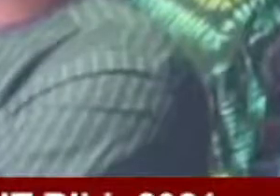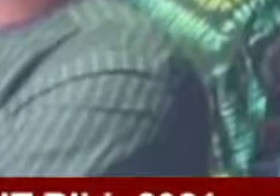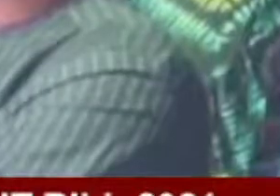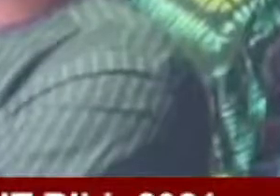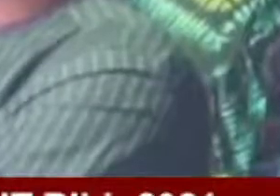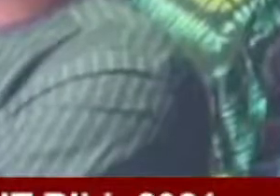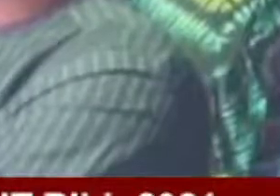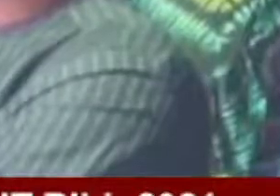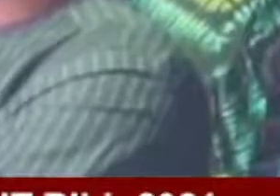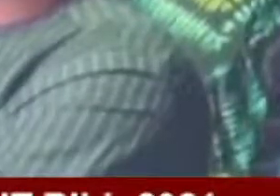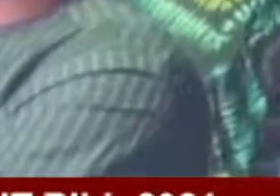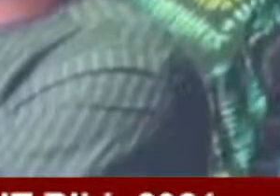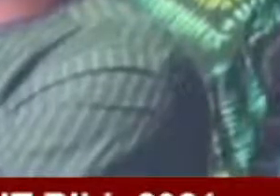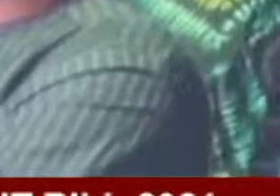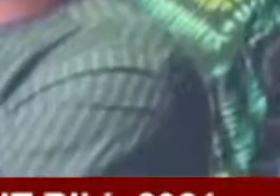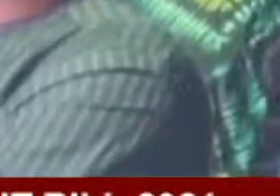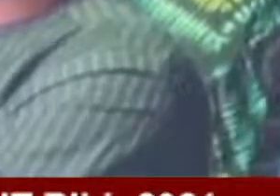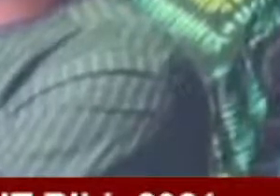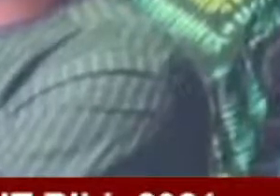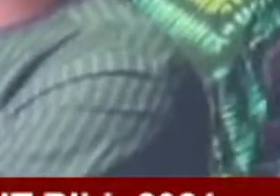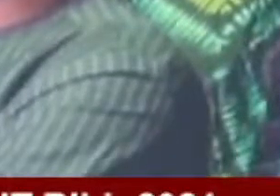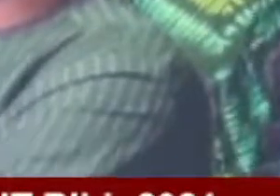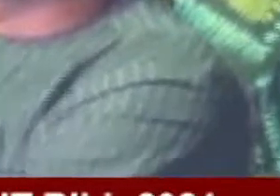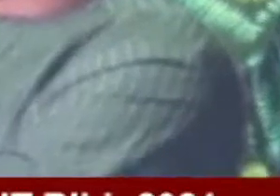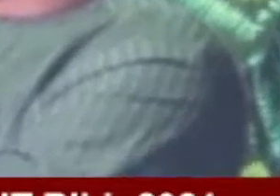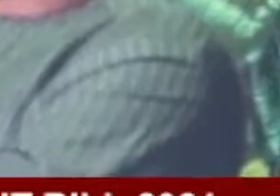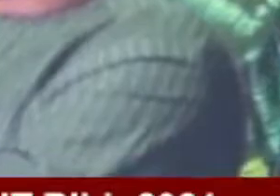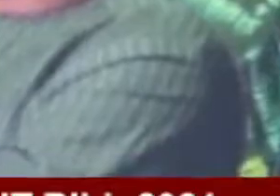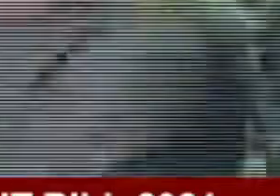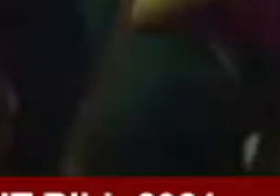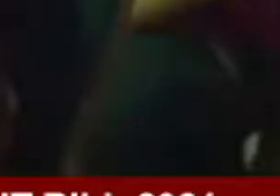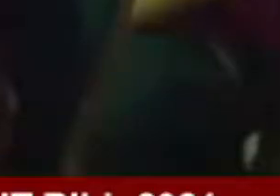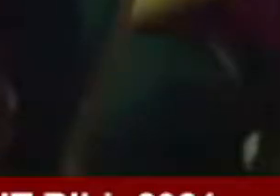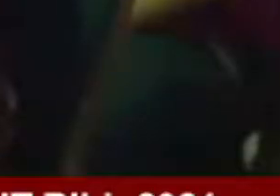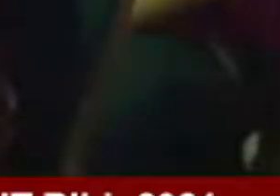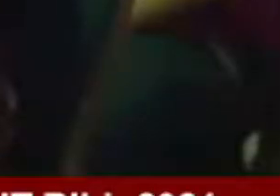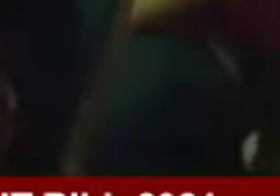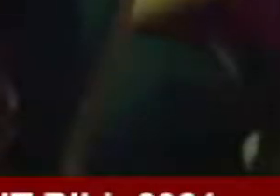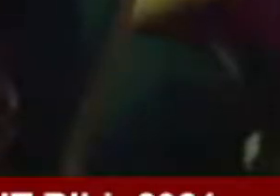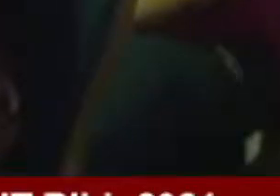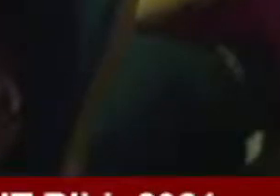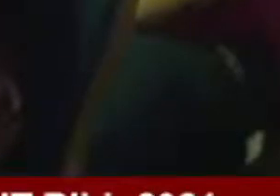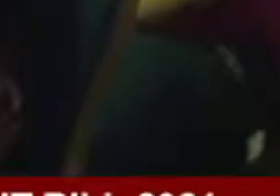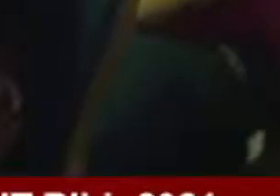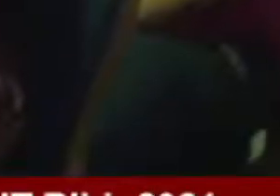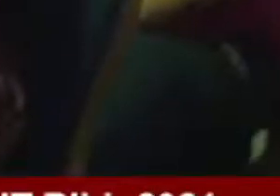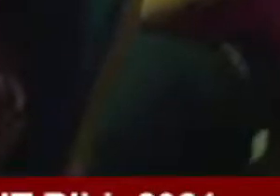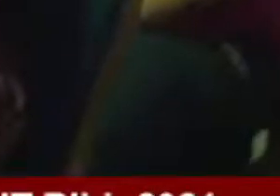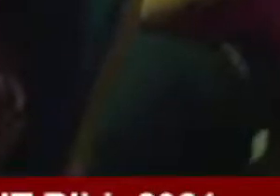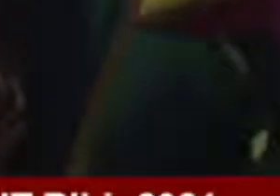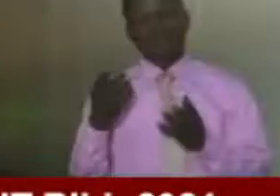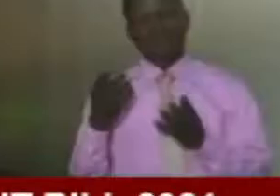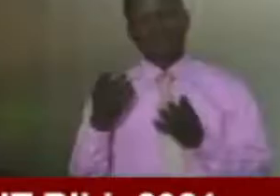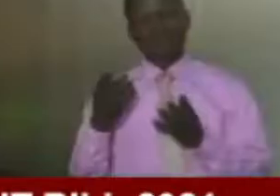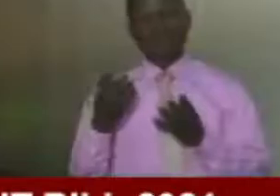popularity. It has a popularity amongst the Nigerian population. And what do you think your party should be considering? This